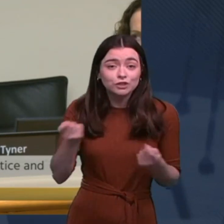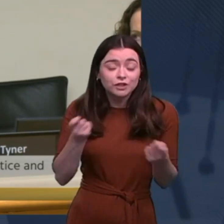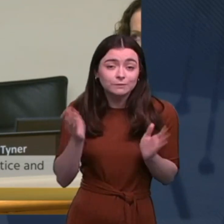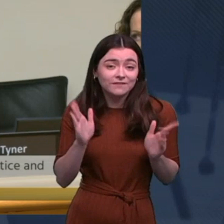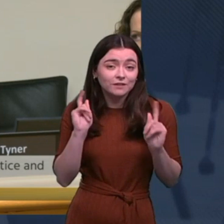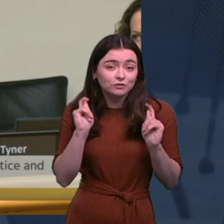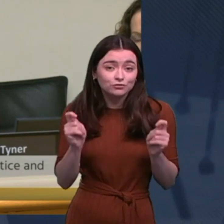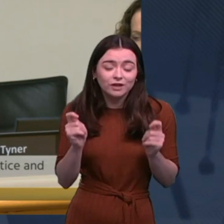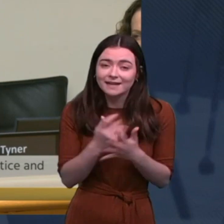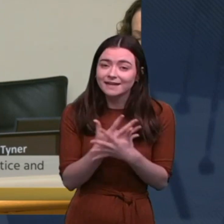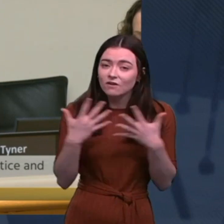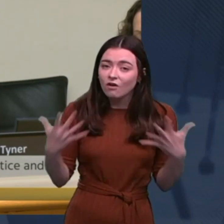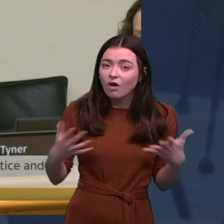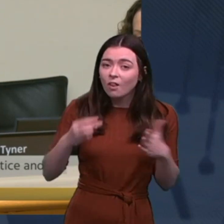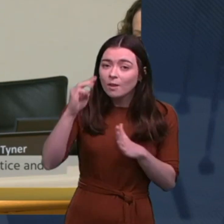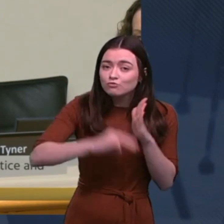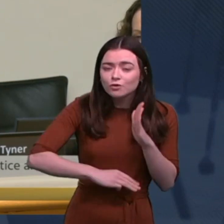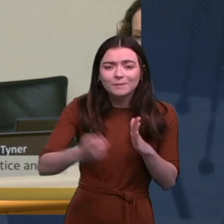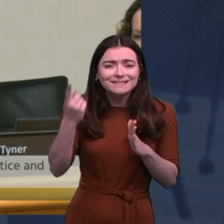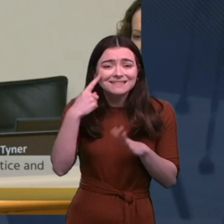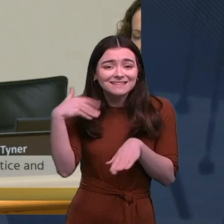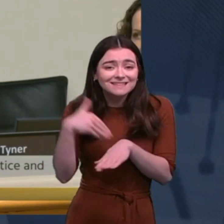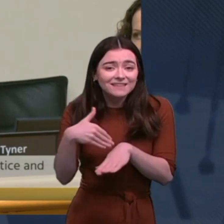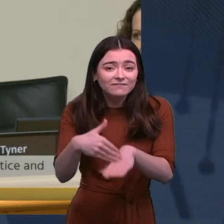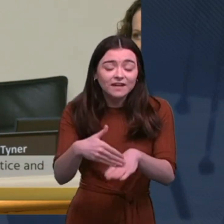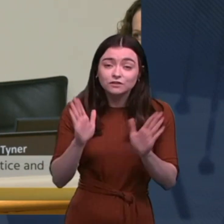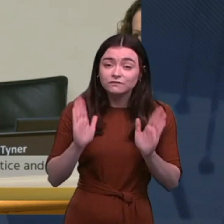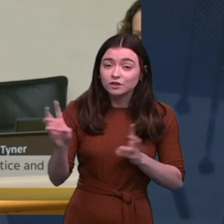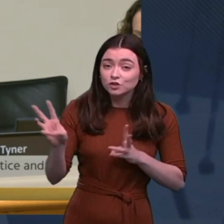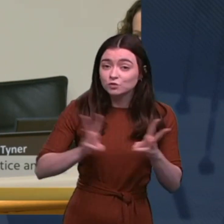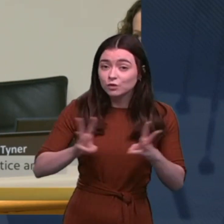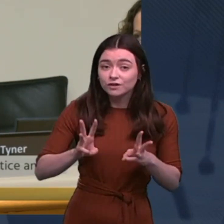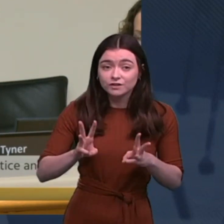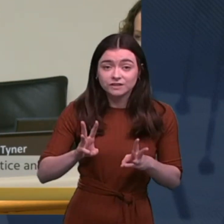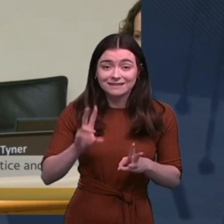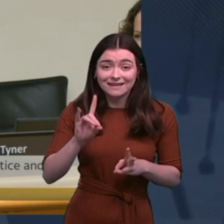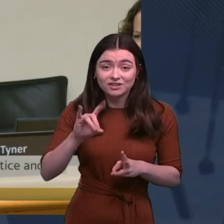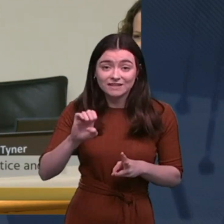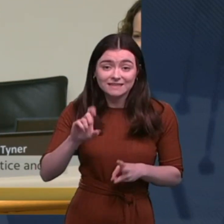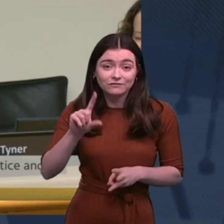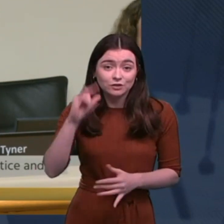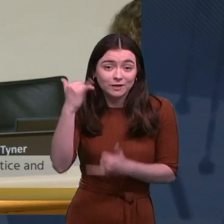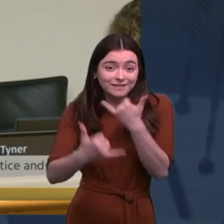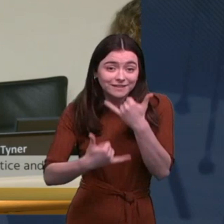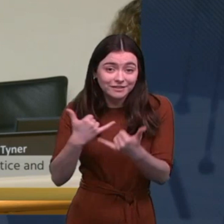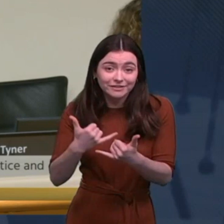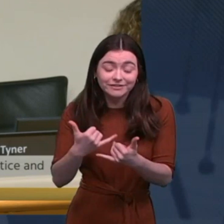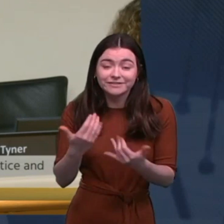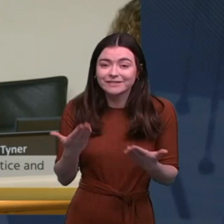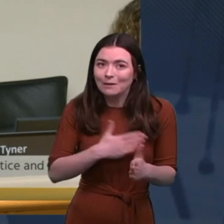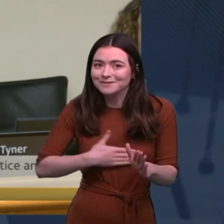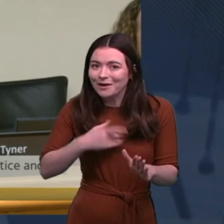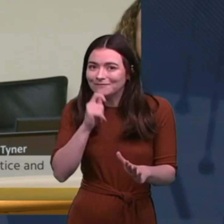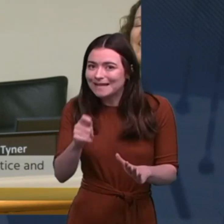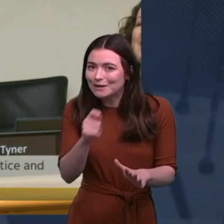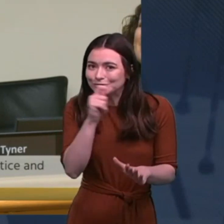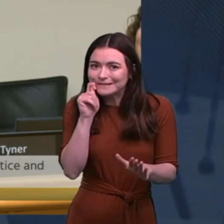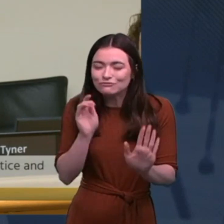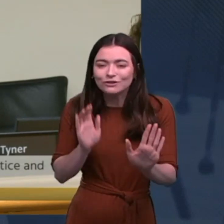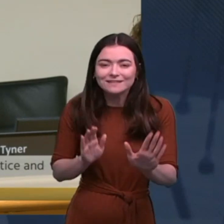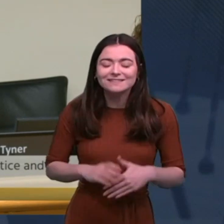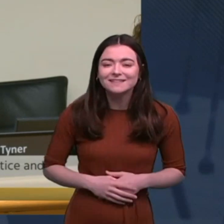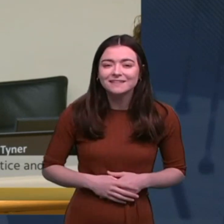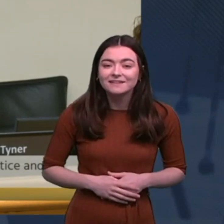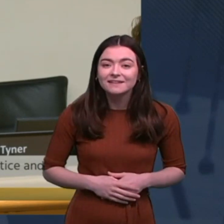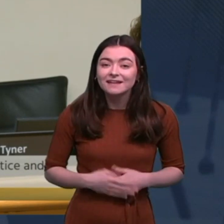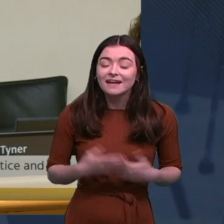she's trained in all of the programmes and sees the impact. She has worked in the HSE for 20 odd years, sorry for giving away your secrets, and